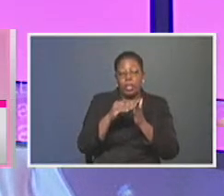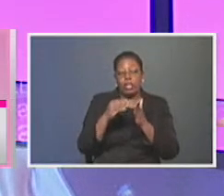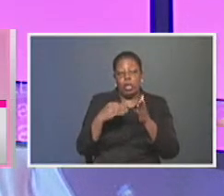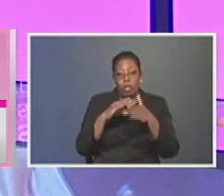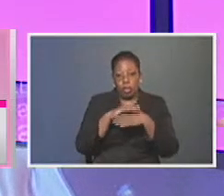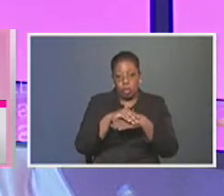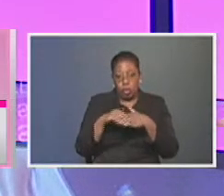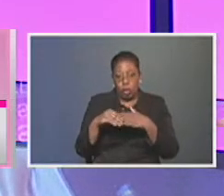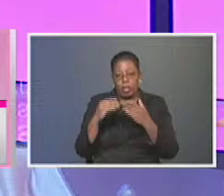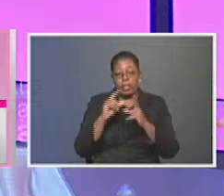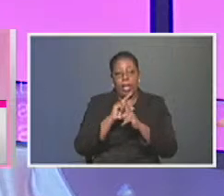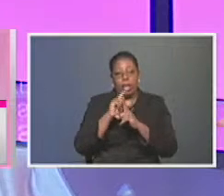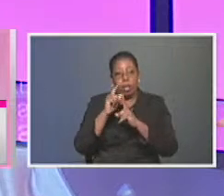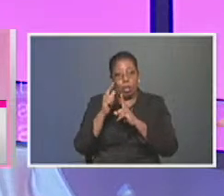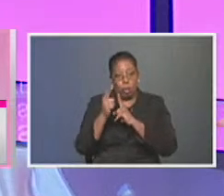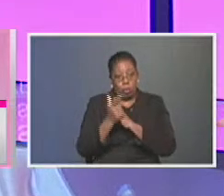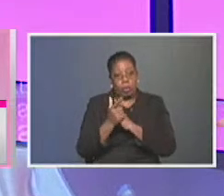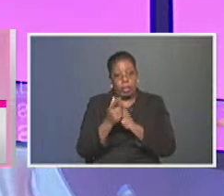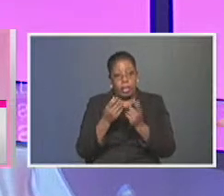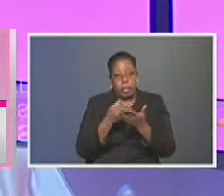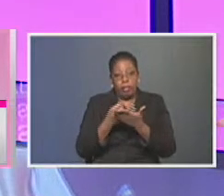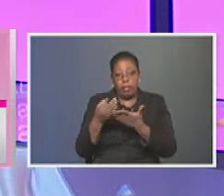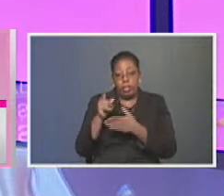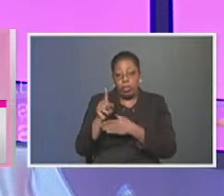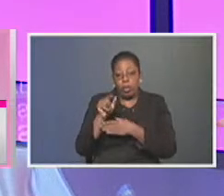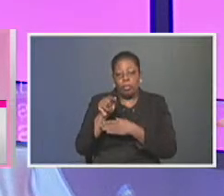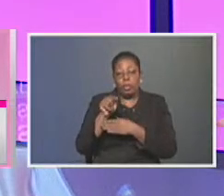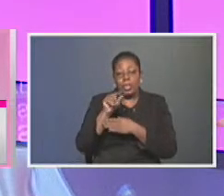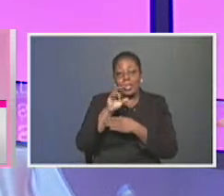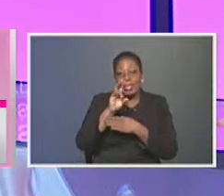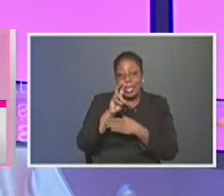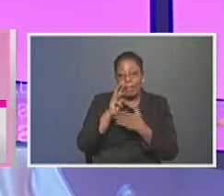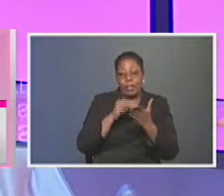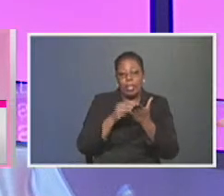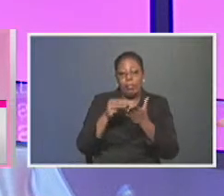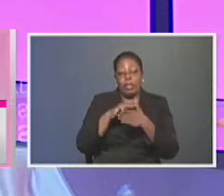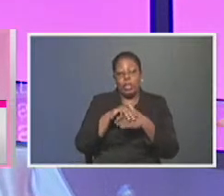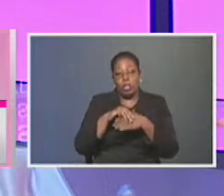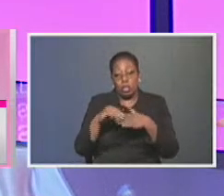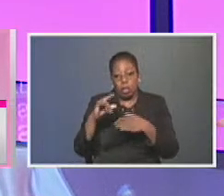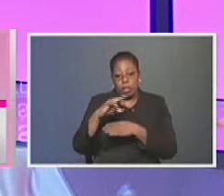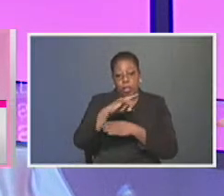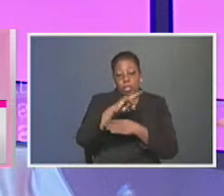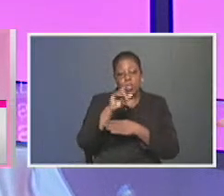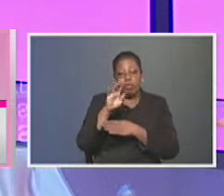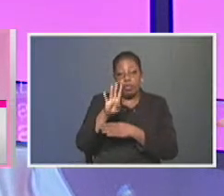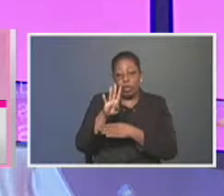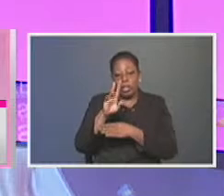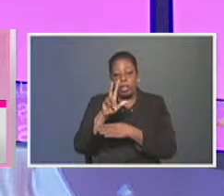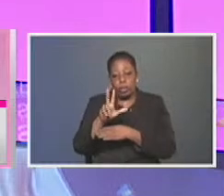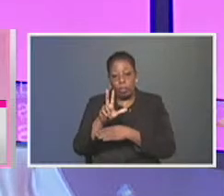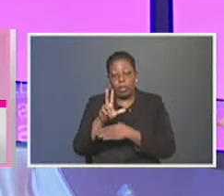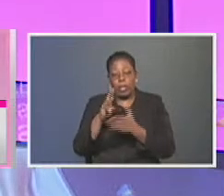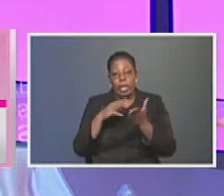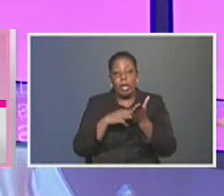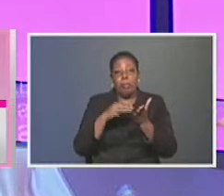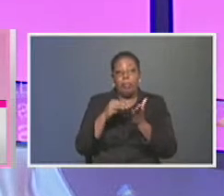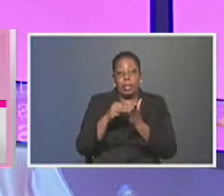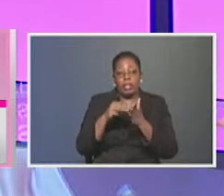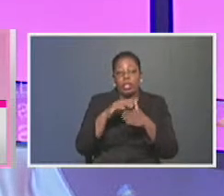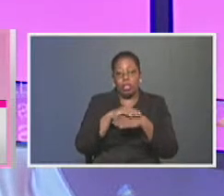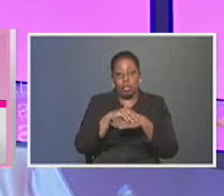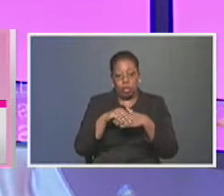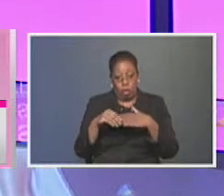2026. Locally, yachting fees are about $1.7 million and charter fees $43 million based on